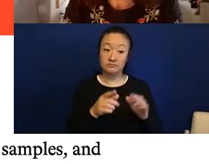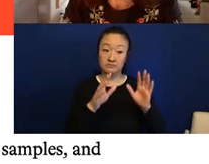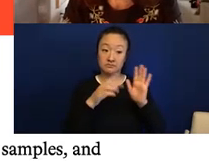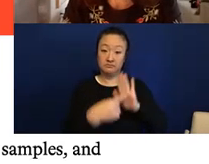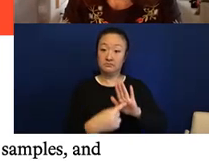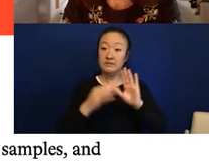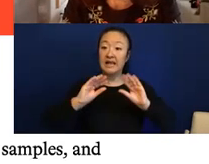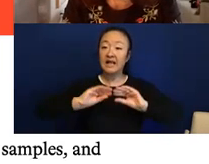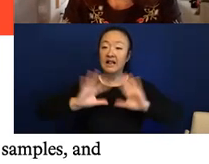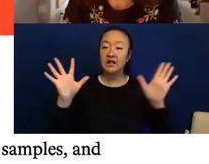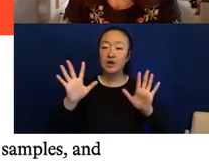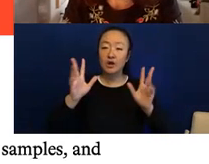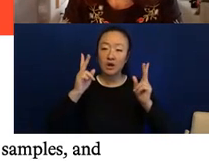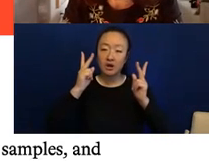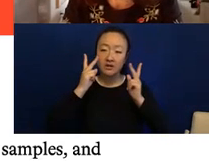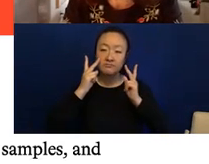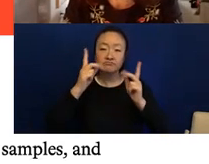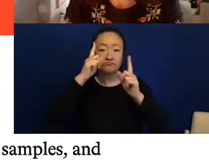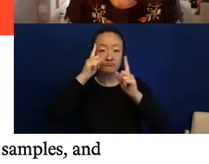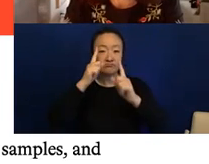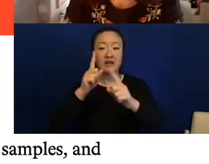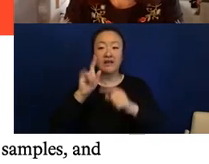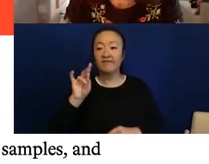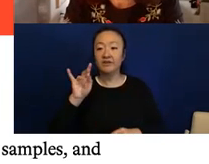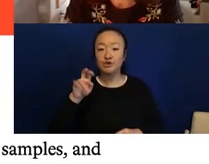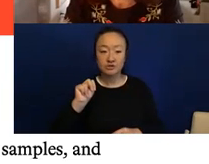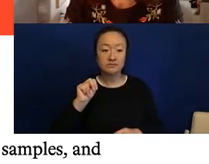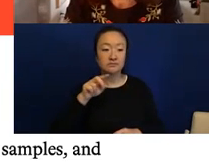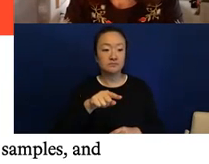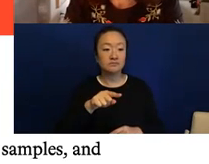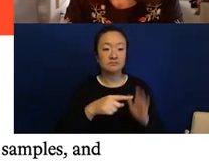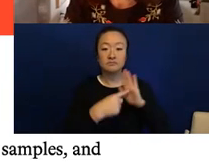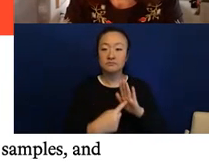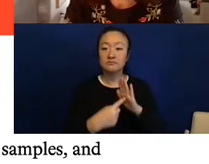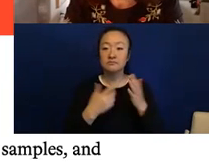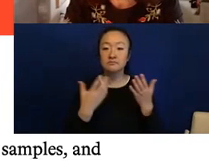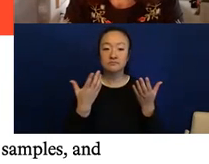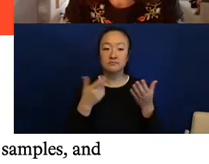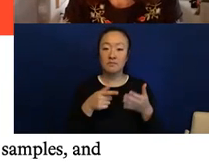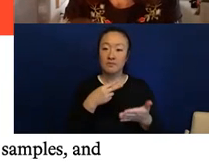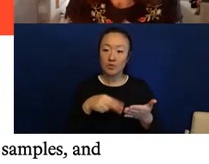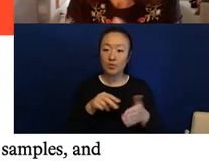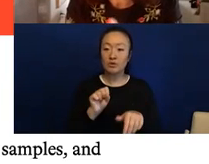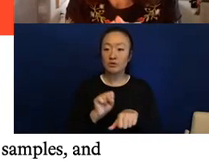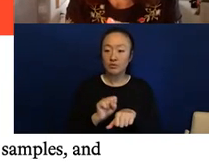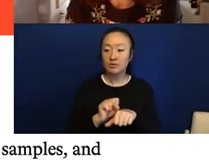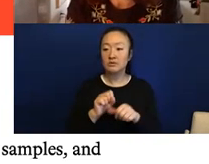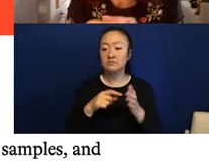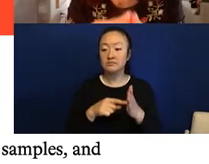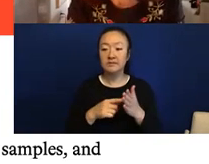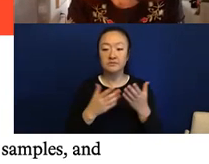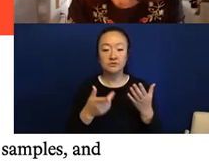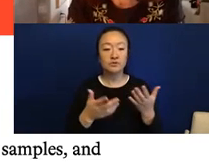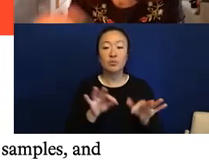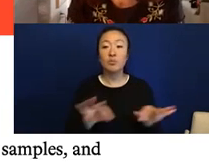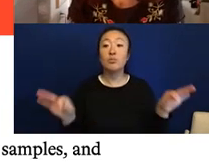their approach of dance that is reflected in the narrative or work samples or proposed projects? So we want to make sure that what